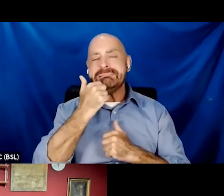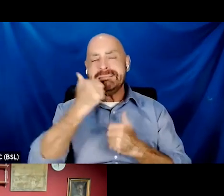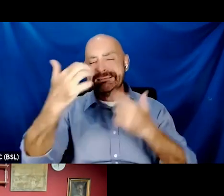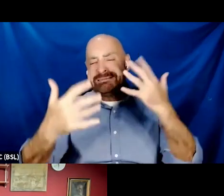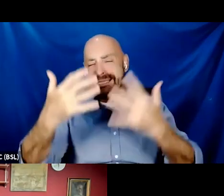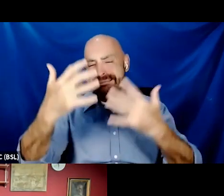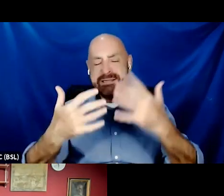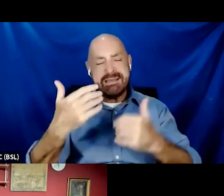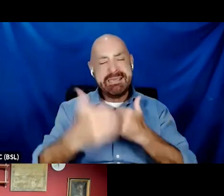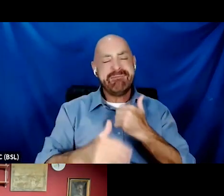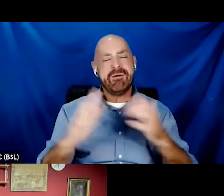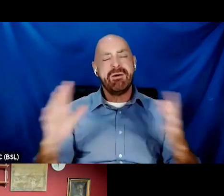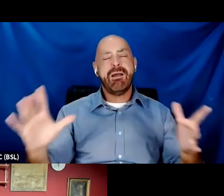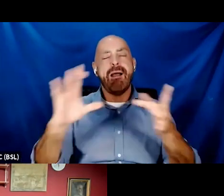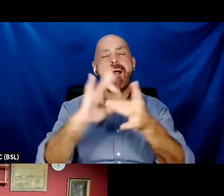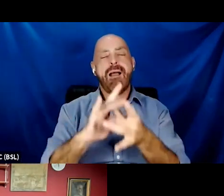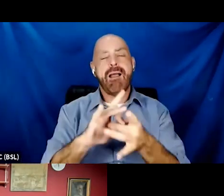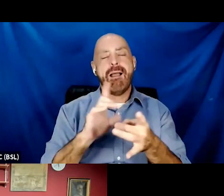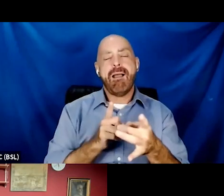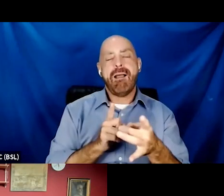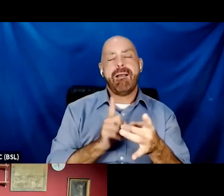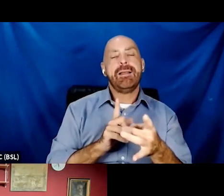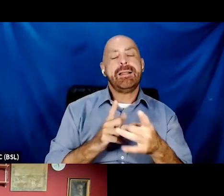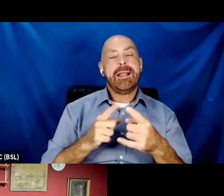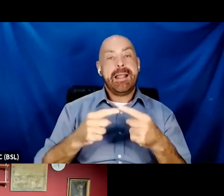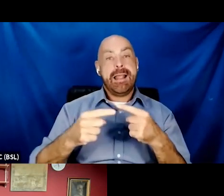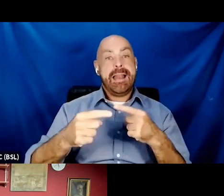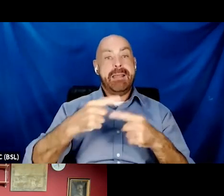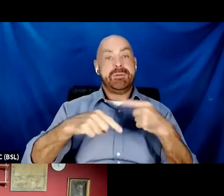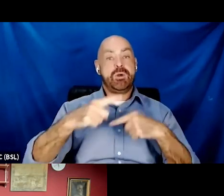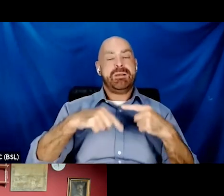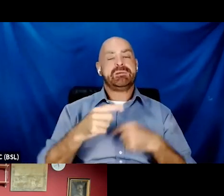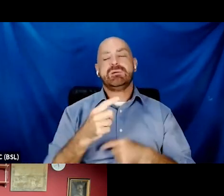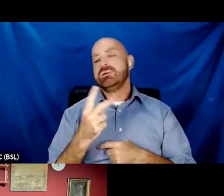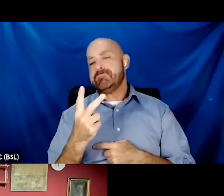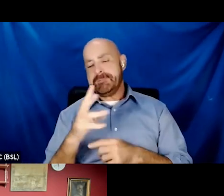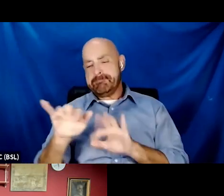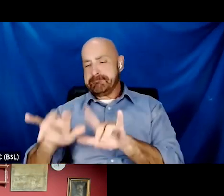two. Yeah. Let me go back. A couple of people are interested